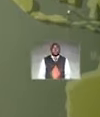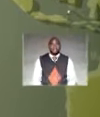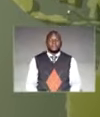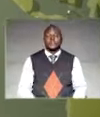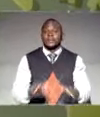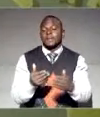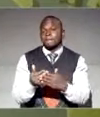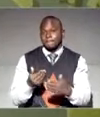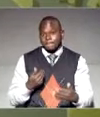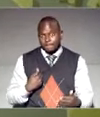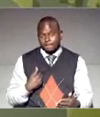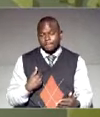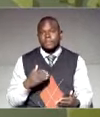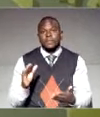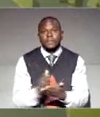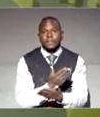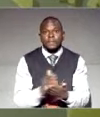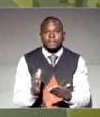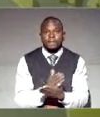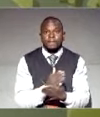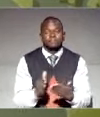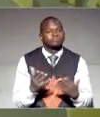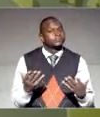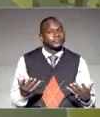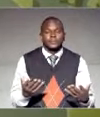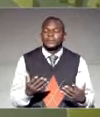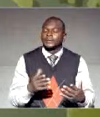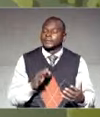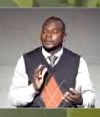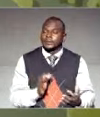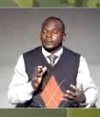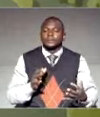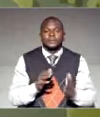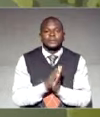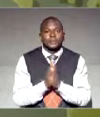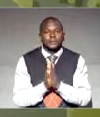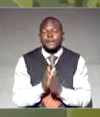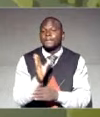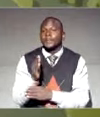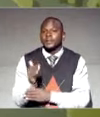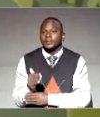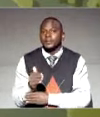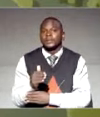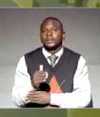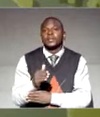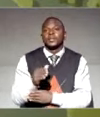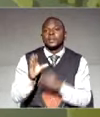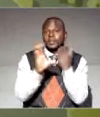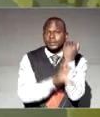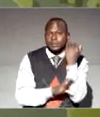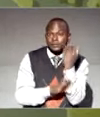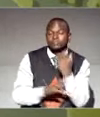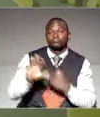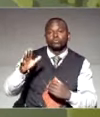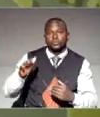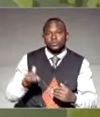Now, before we shared a very touching story of Minister of State for Water Ronald